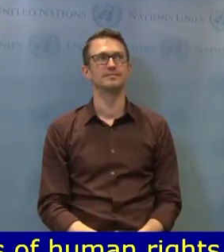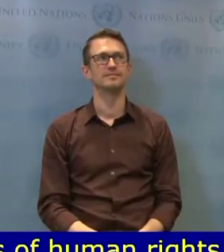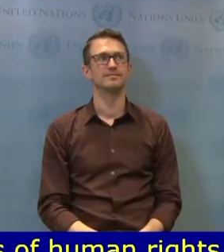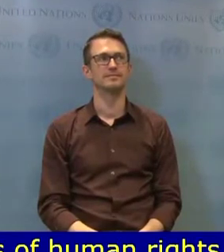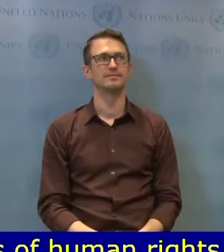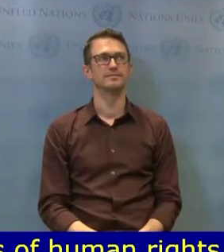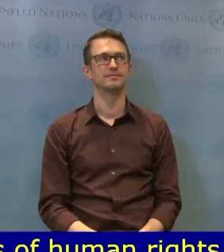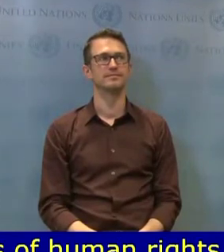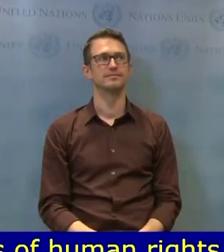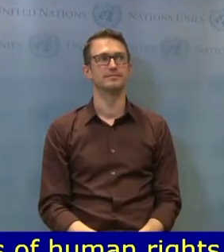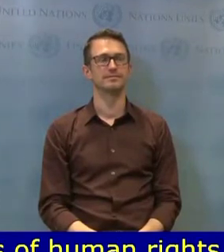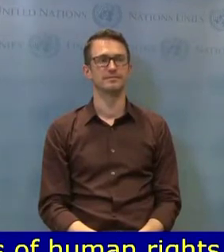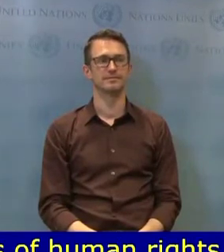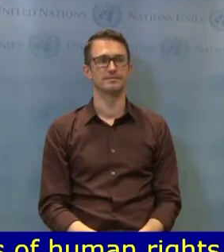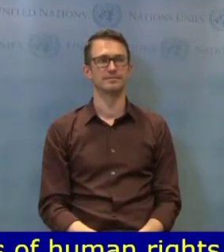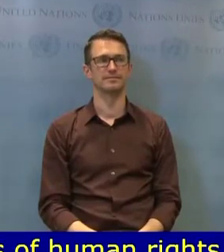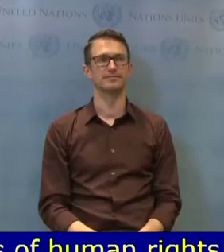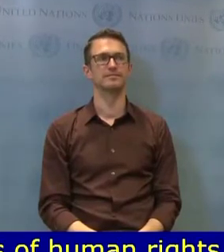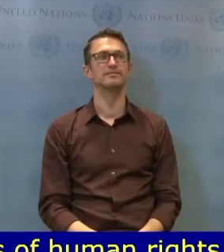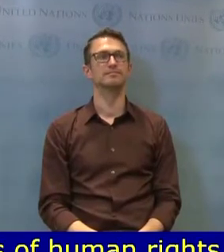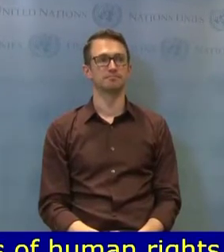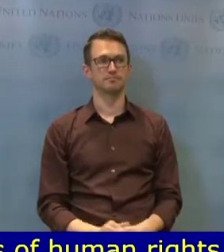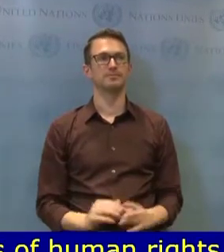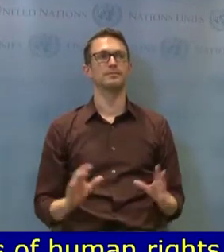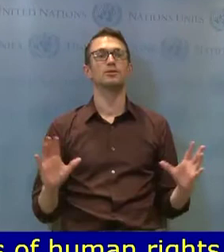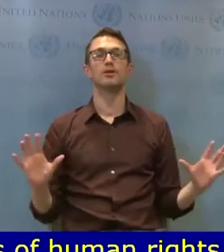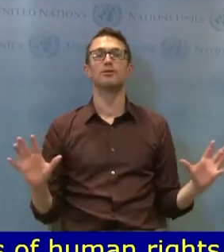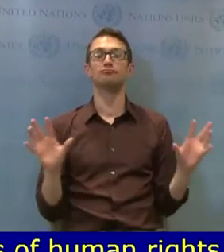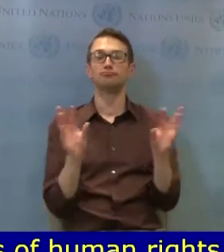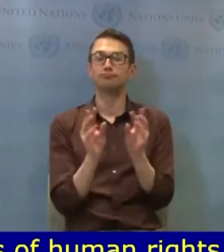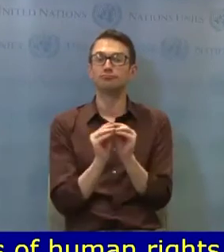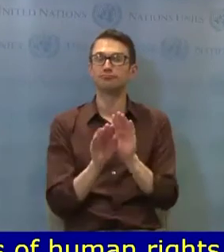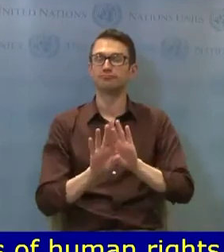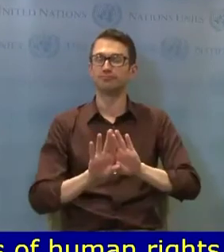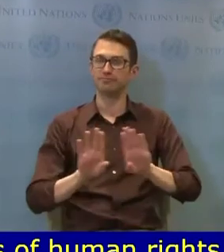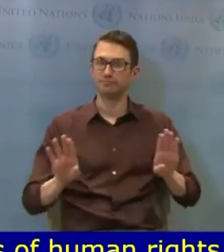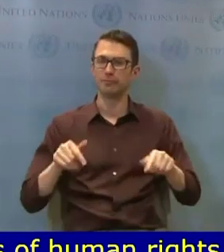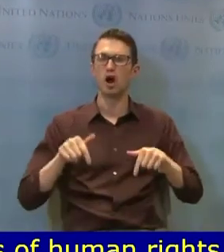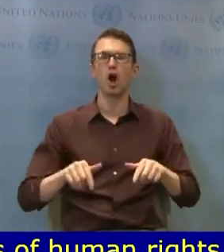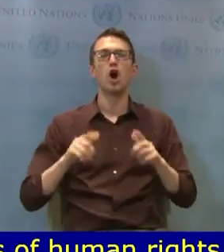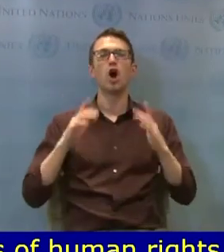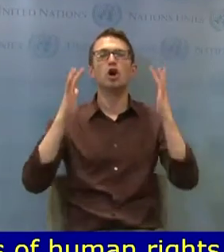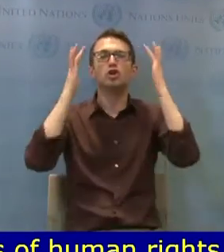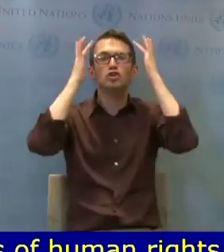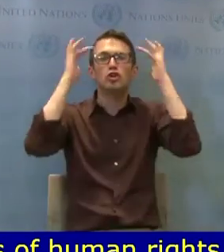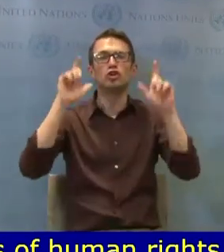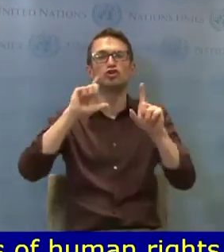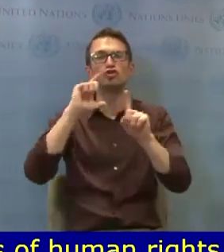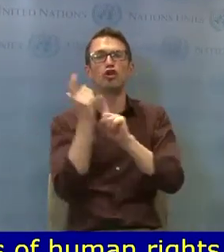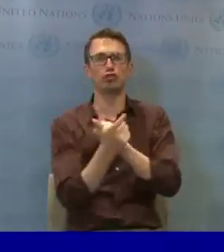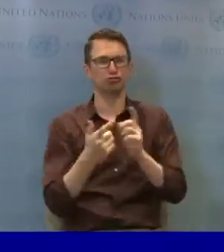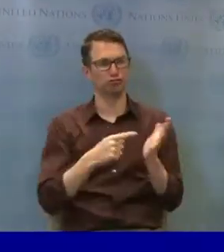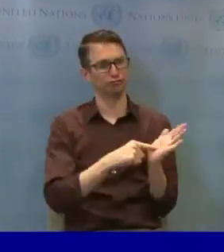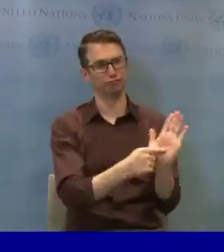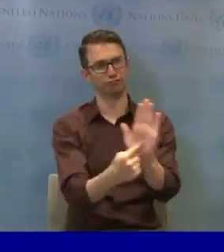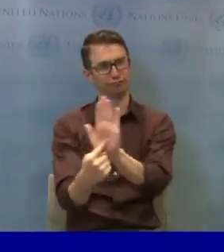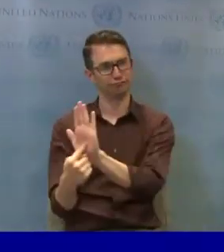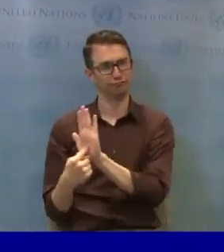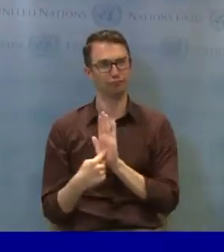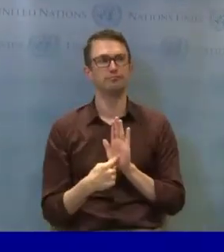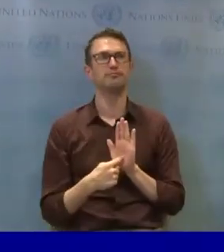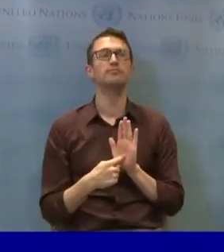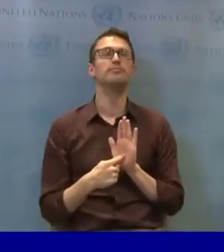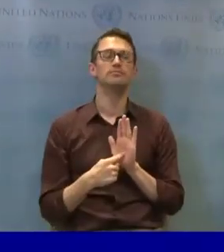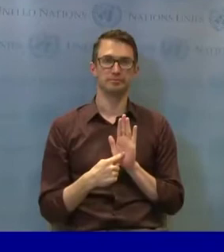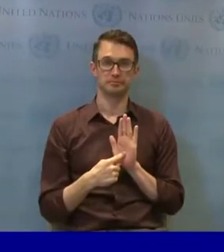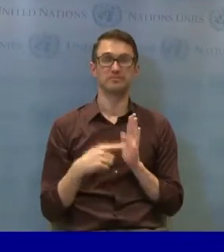This concludes the cultural prelude. Please remain seated while a short video on the implementation of the CRPD prepared